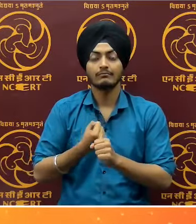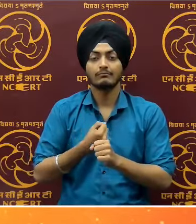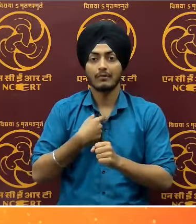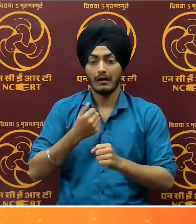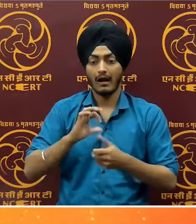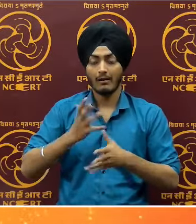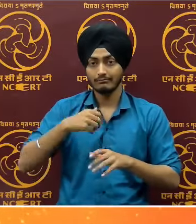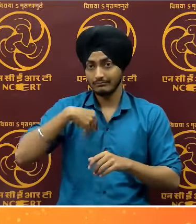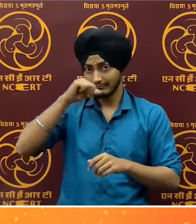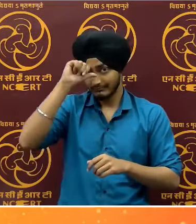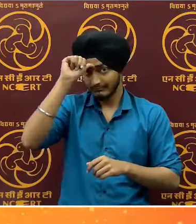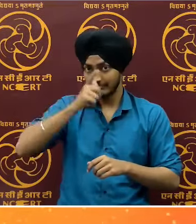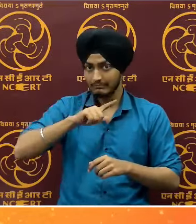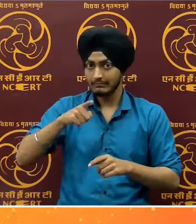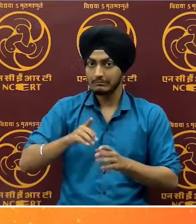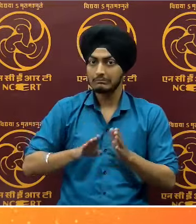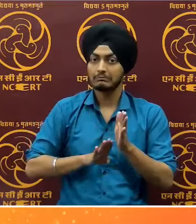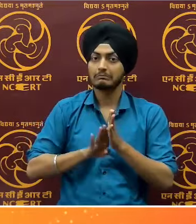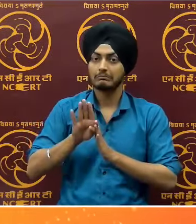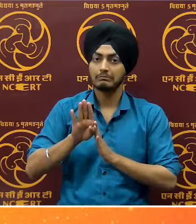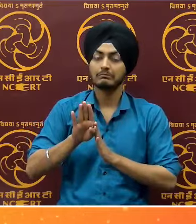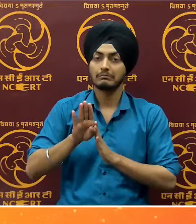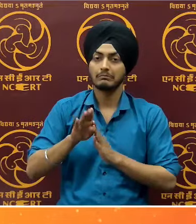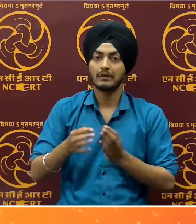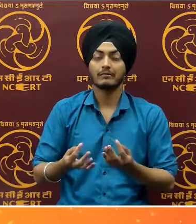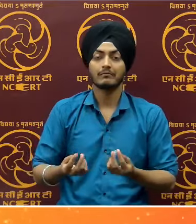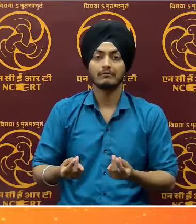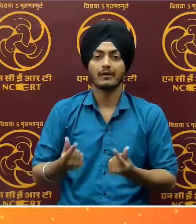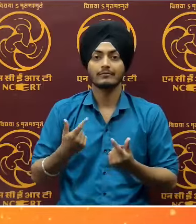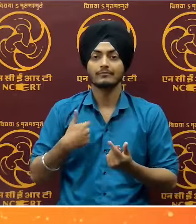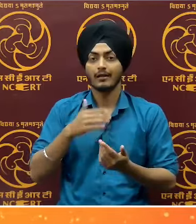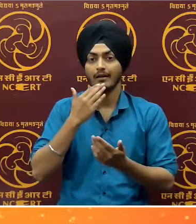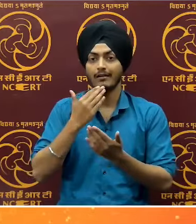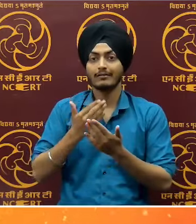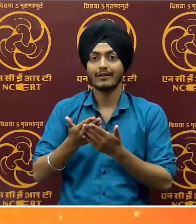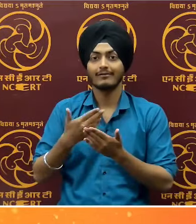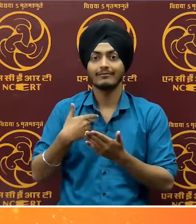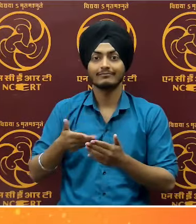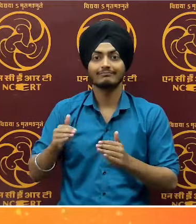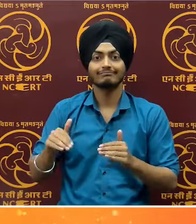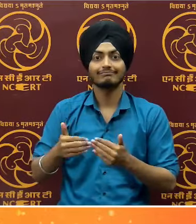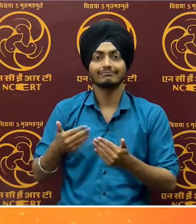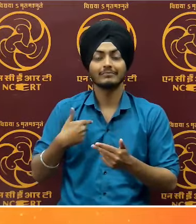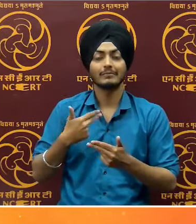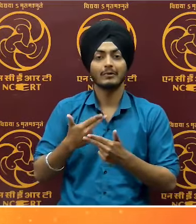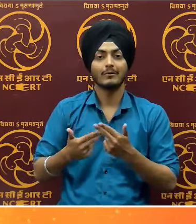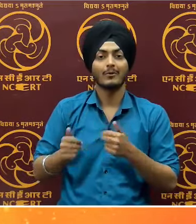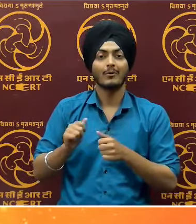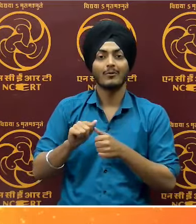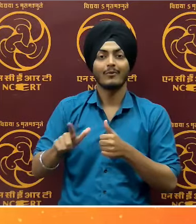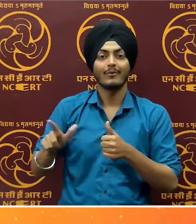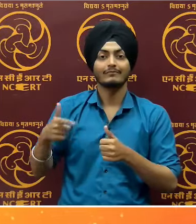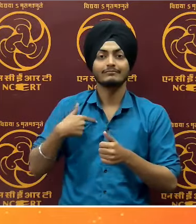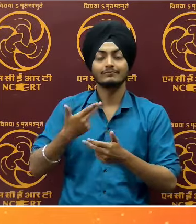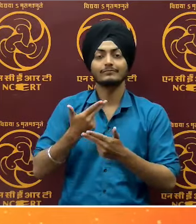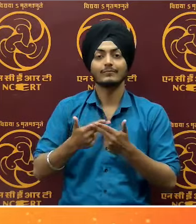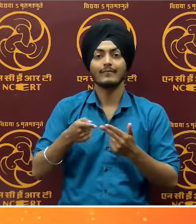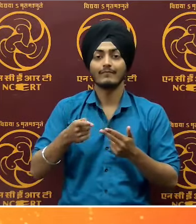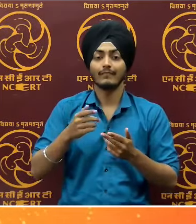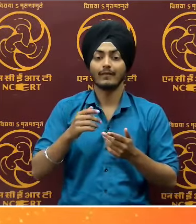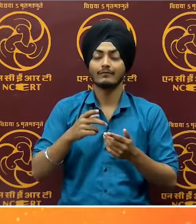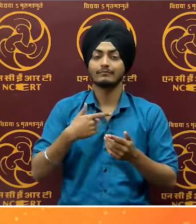move towards Viksit Bharat in a fast pace. Thank you so much for being with us and explaining this story of village